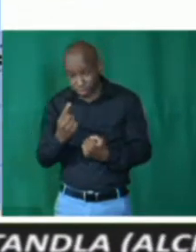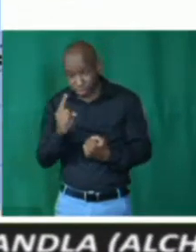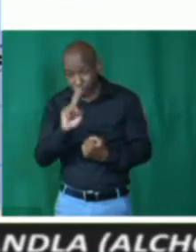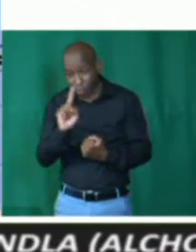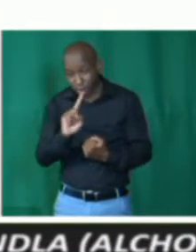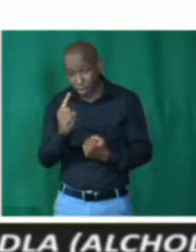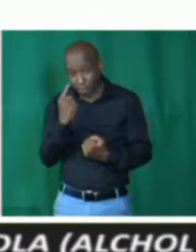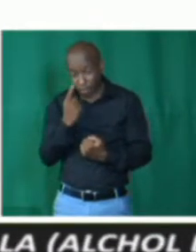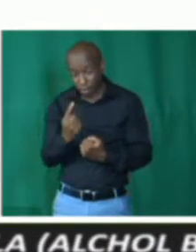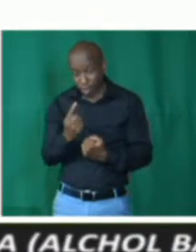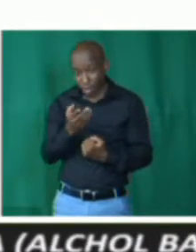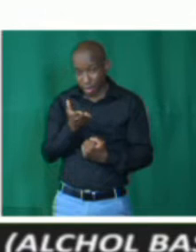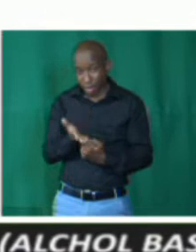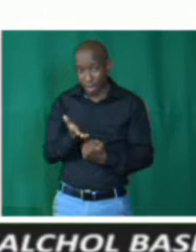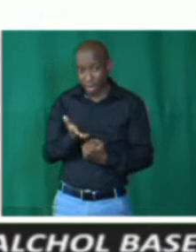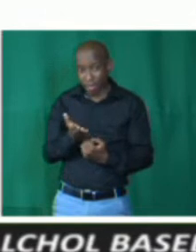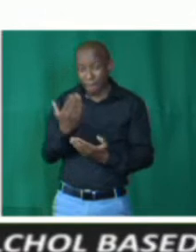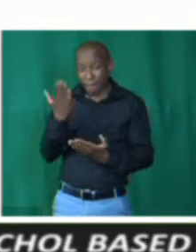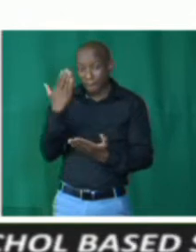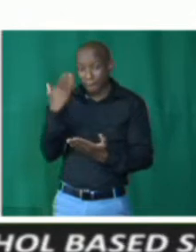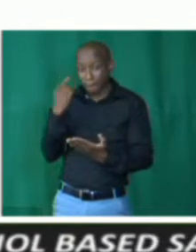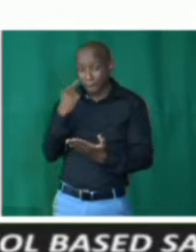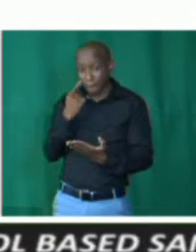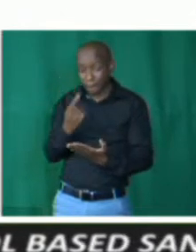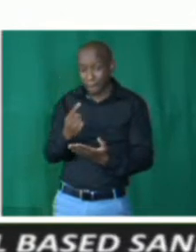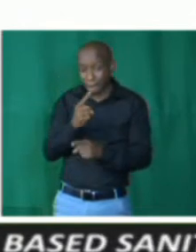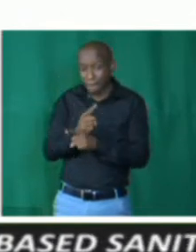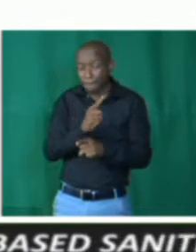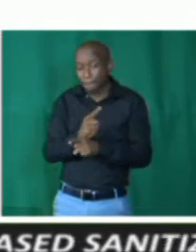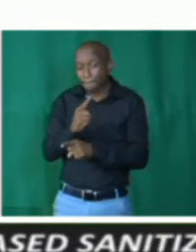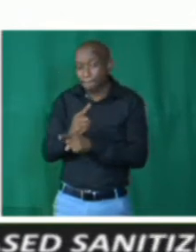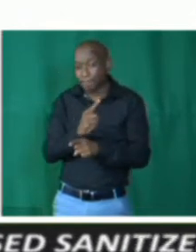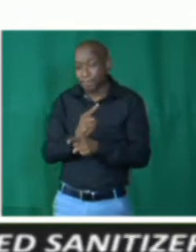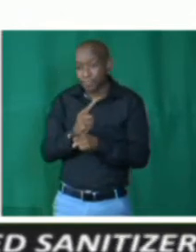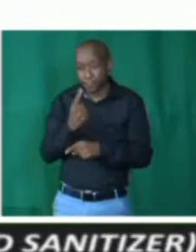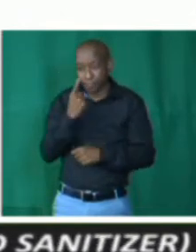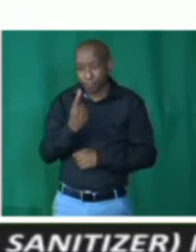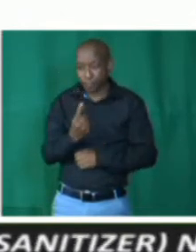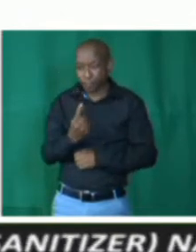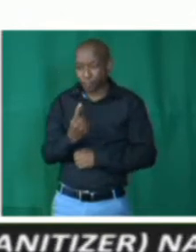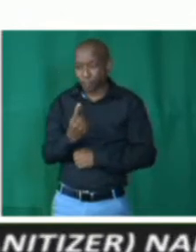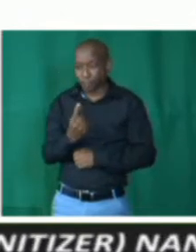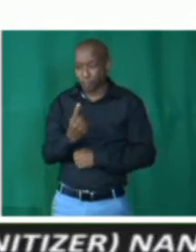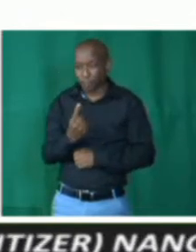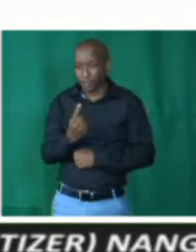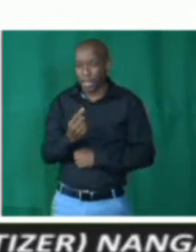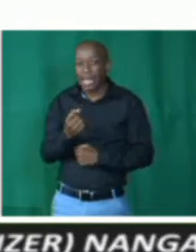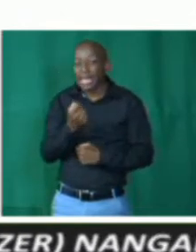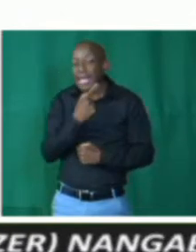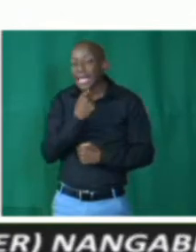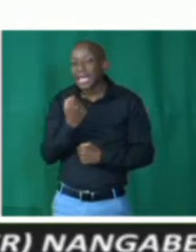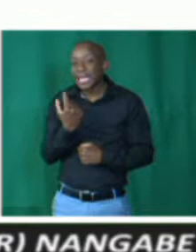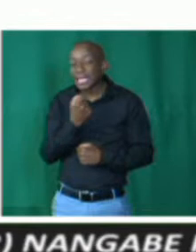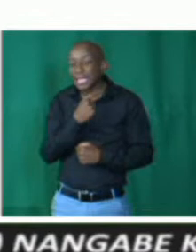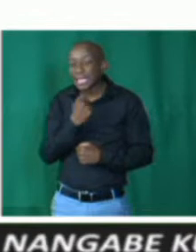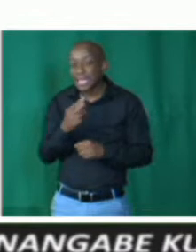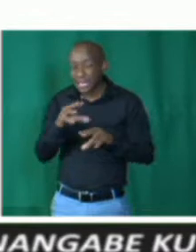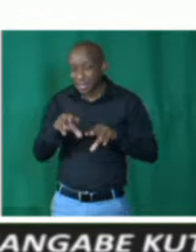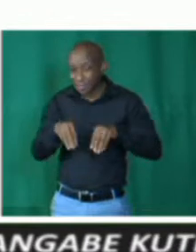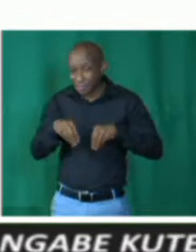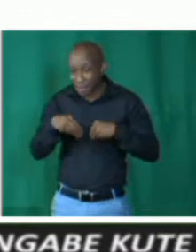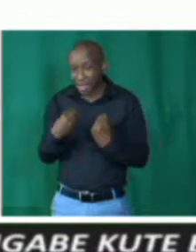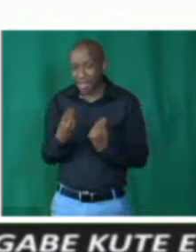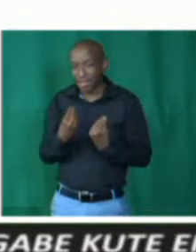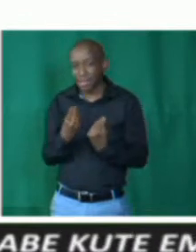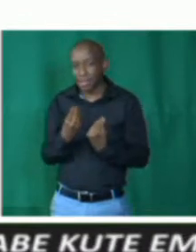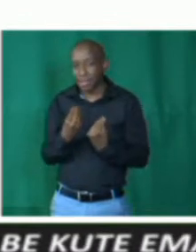from our previous discussion is that it is easier to find the